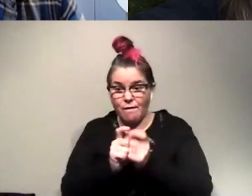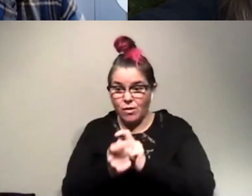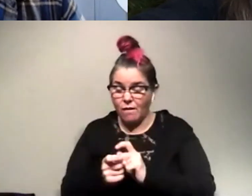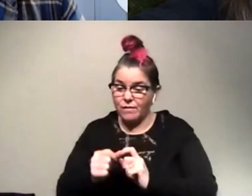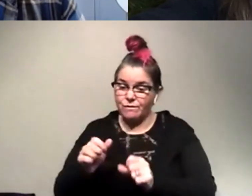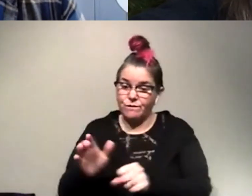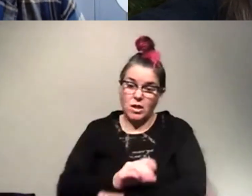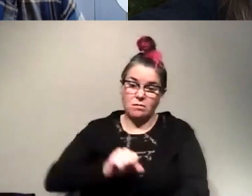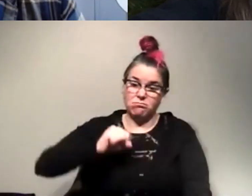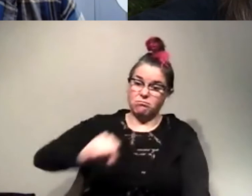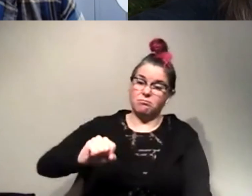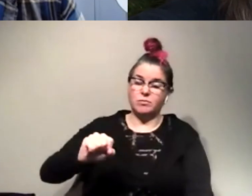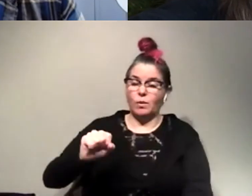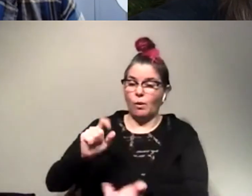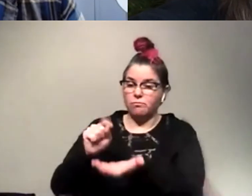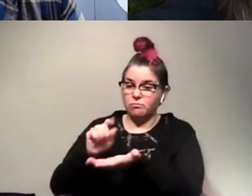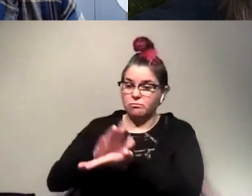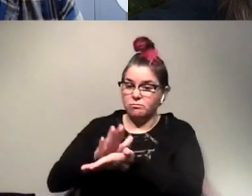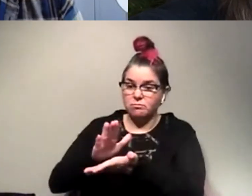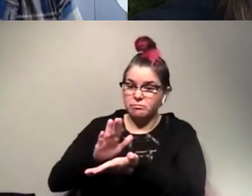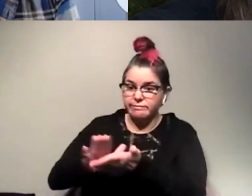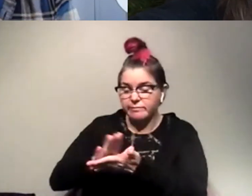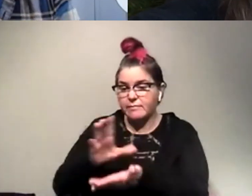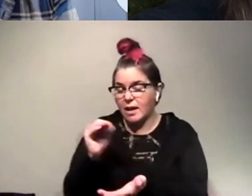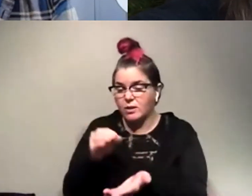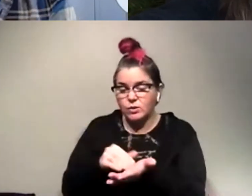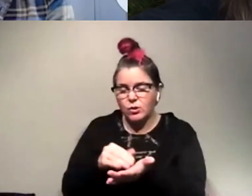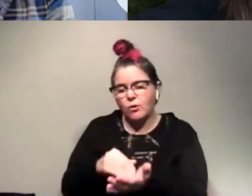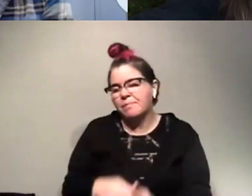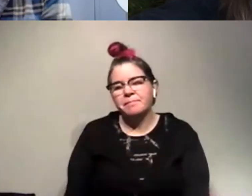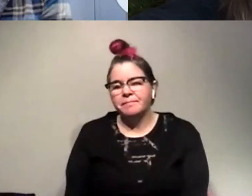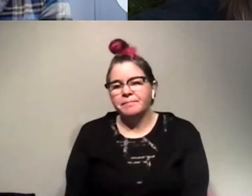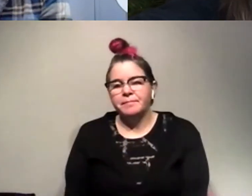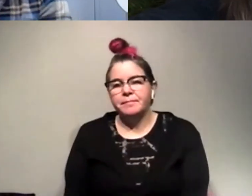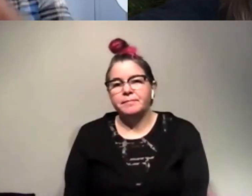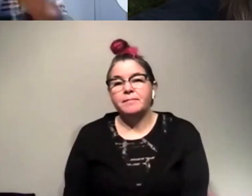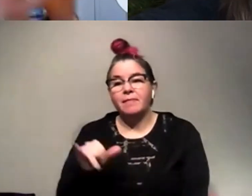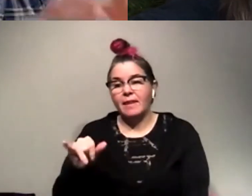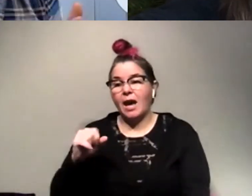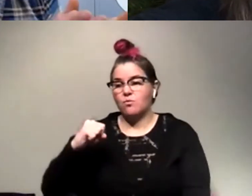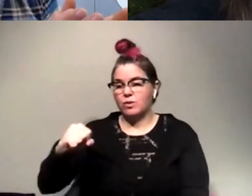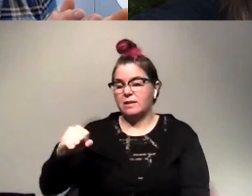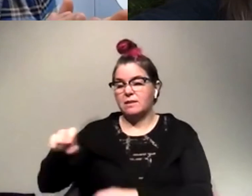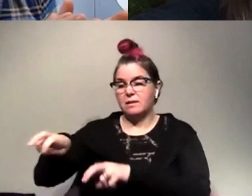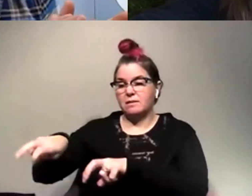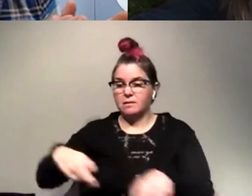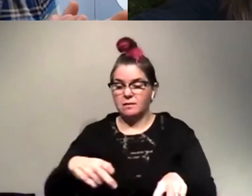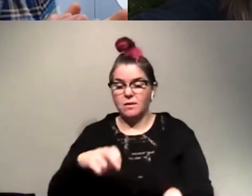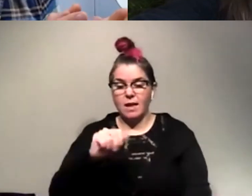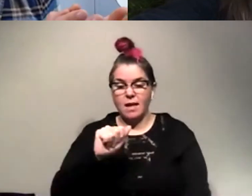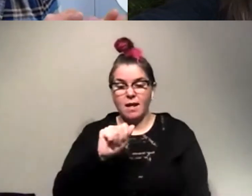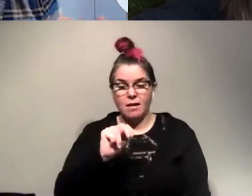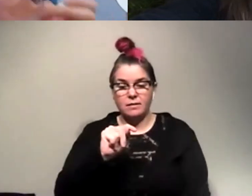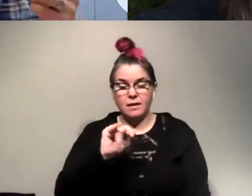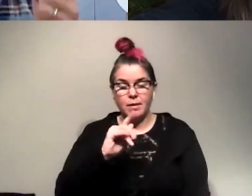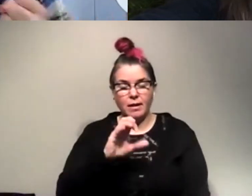that. And that resistance doesn't translate to antibiotic resistance. You